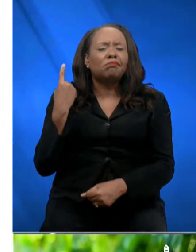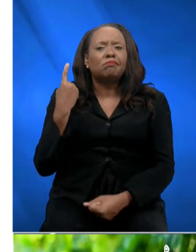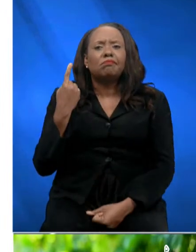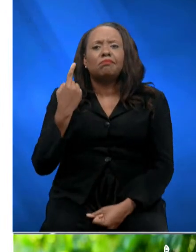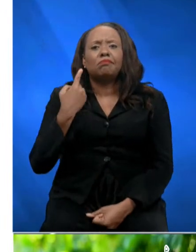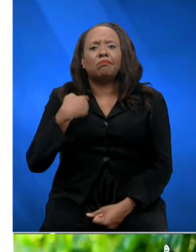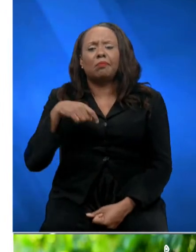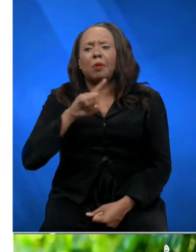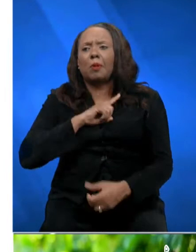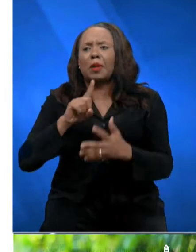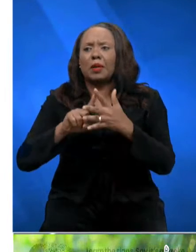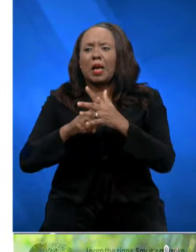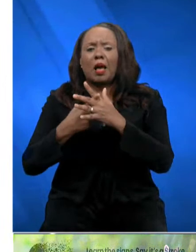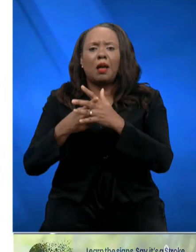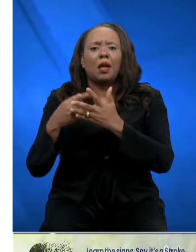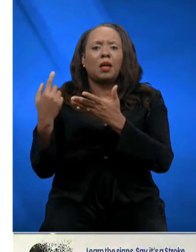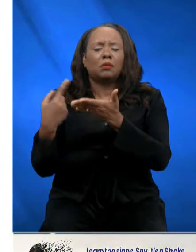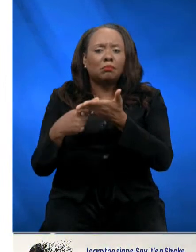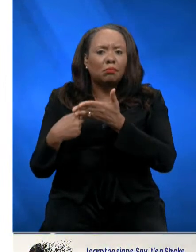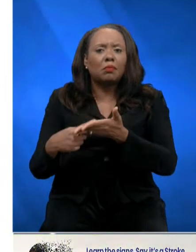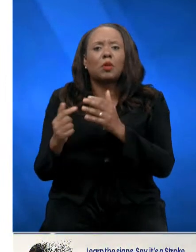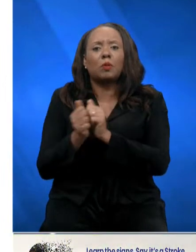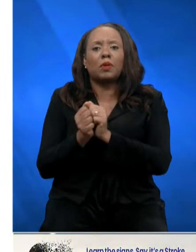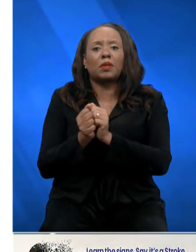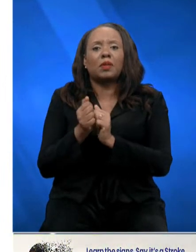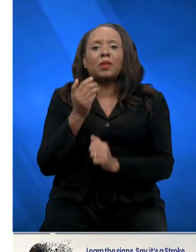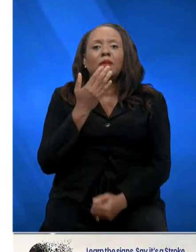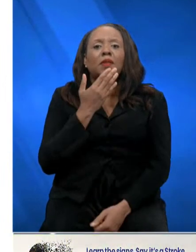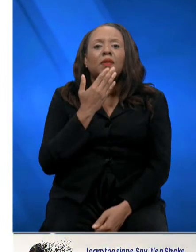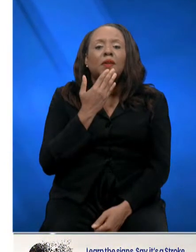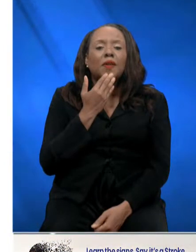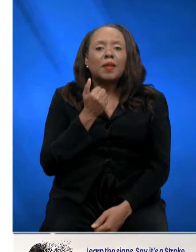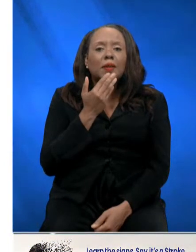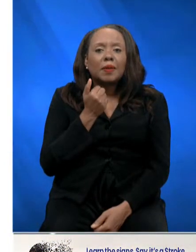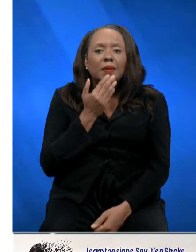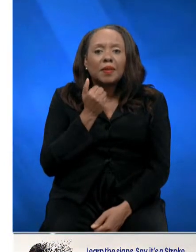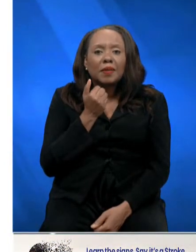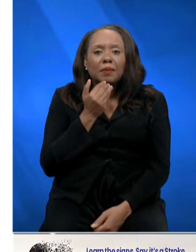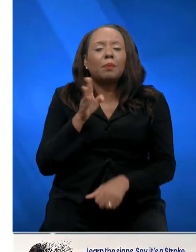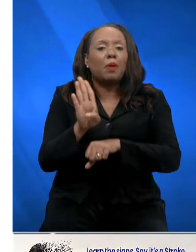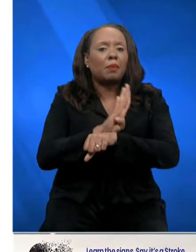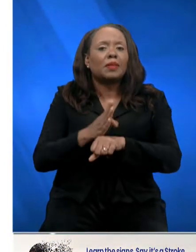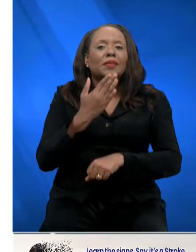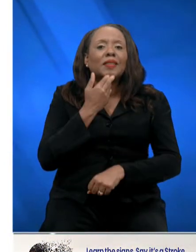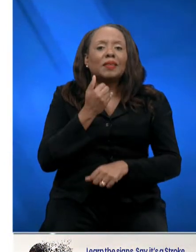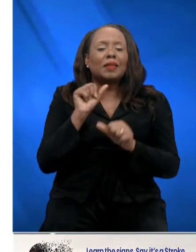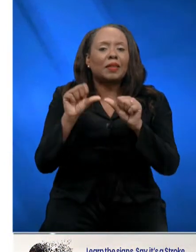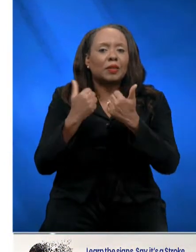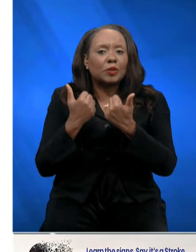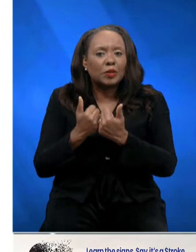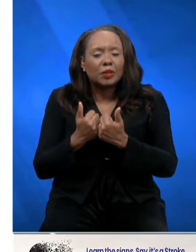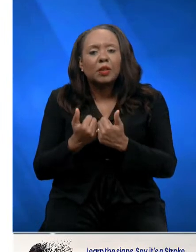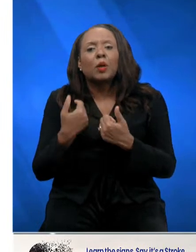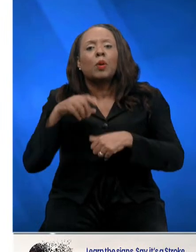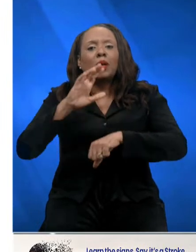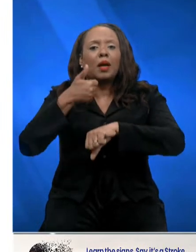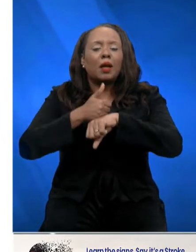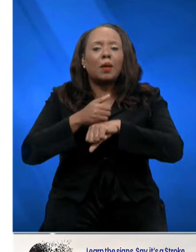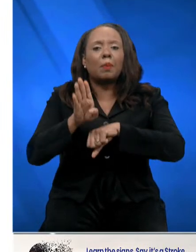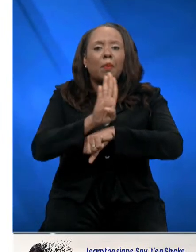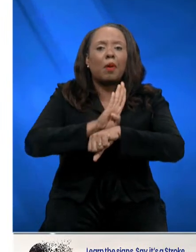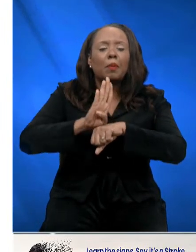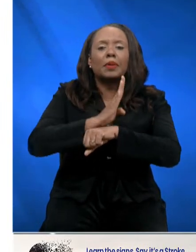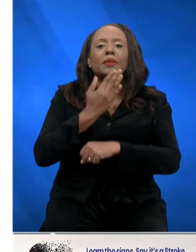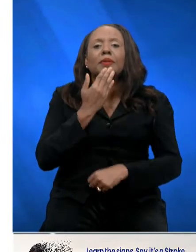in collaboration with the Barbados Diabetes Foundation the Barbados Diabetic Eye Screening Program. And it was really to try